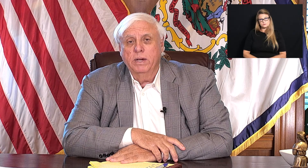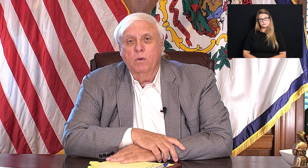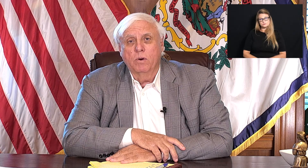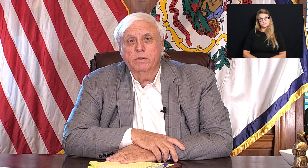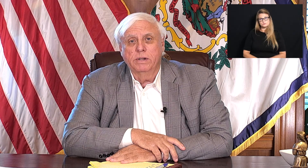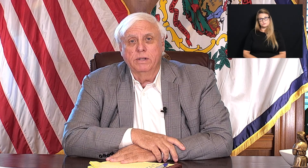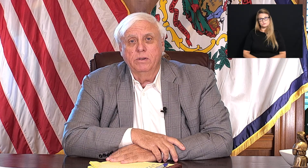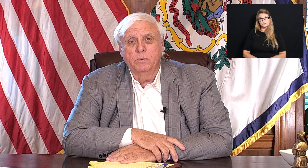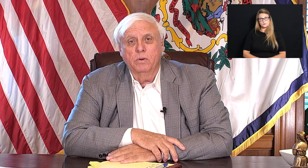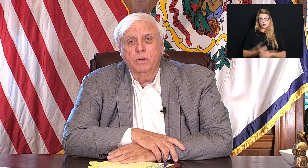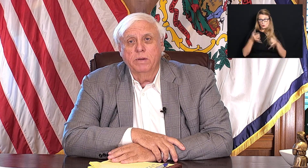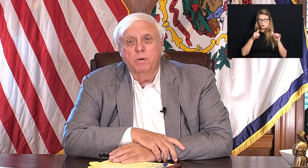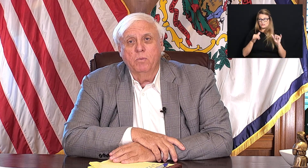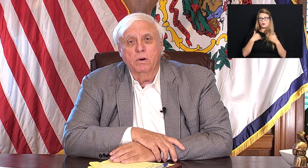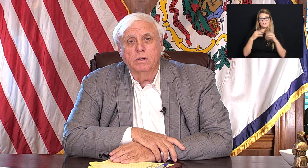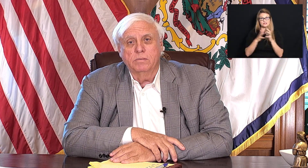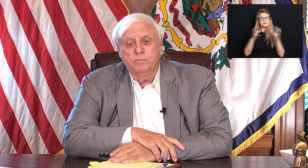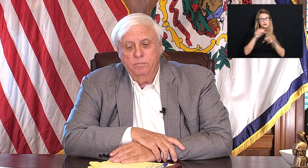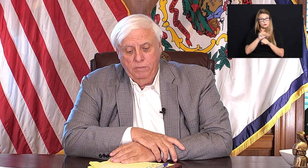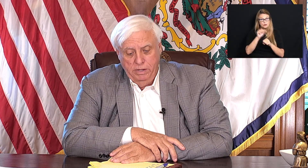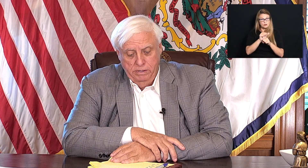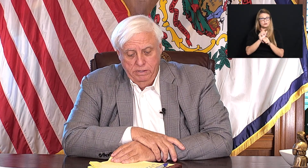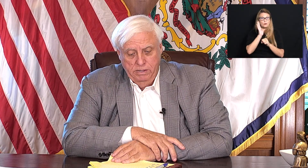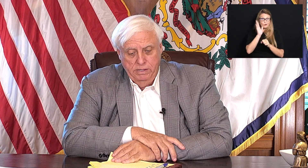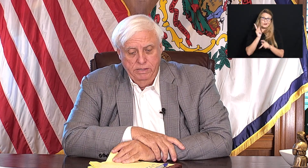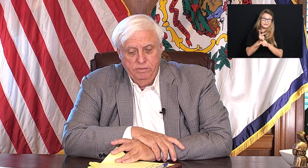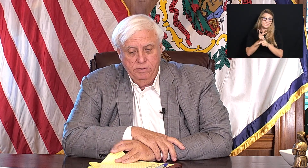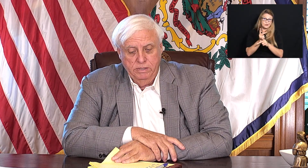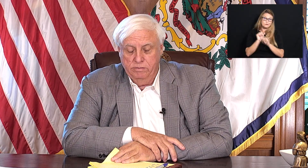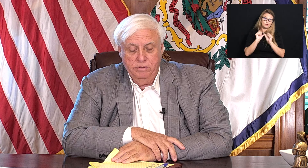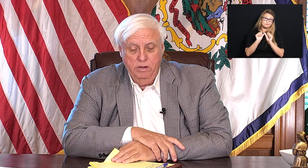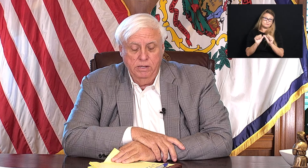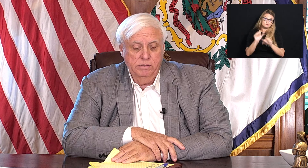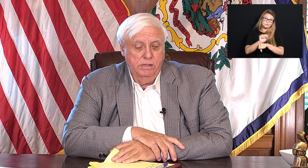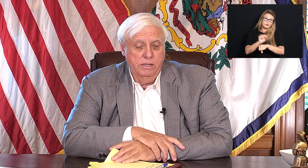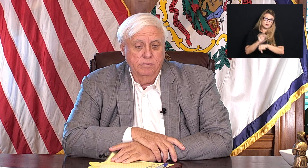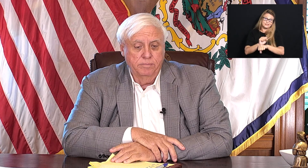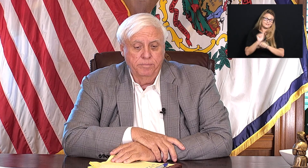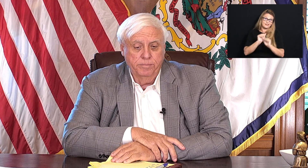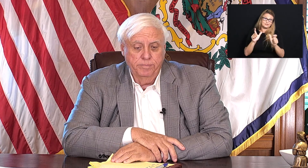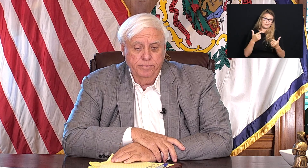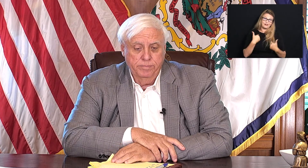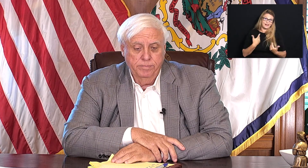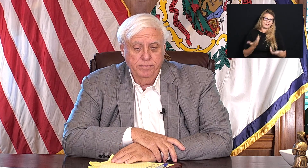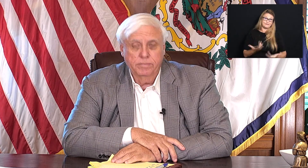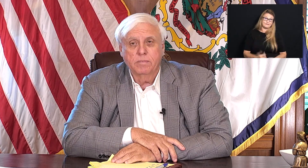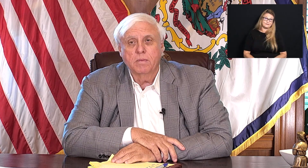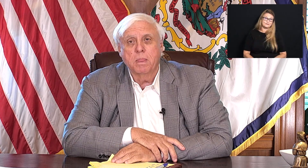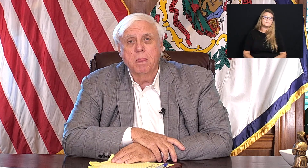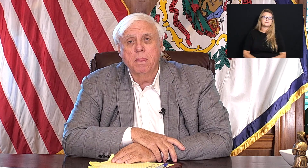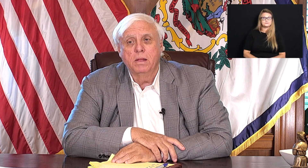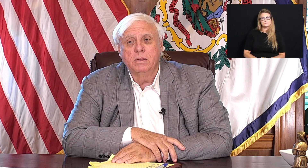we got work to do, and we're going to keep on working, and that's all I can say.